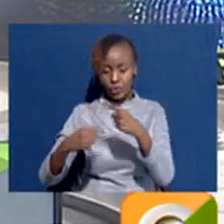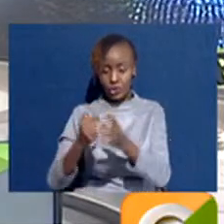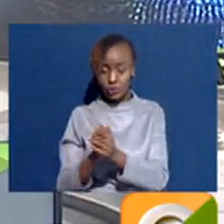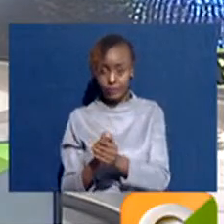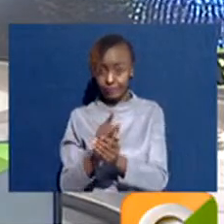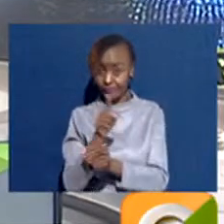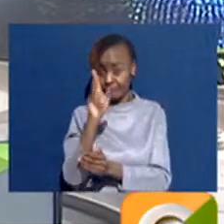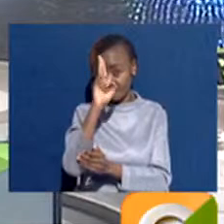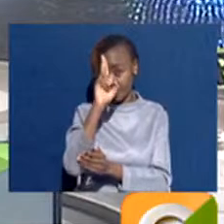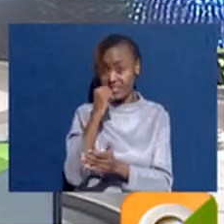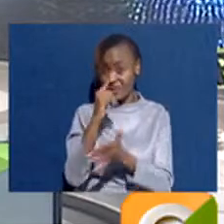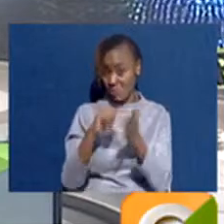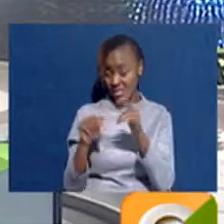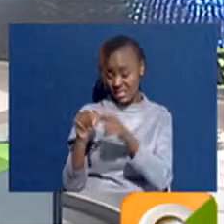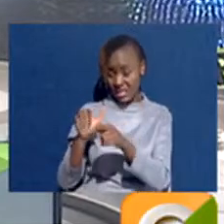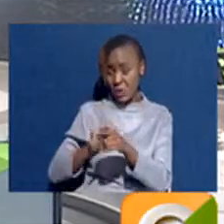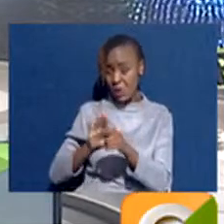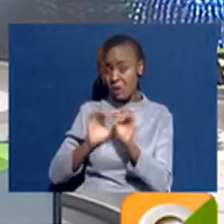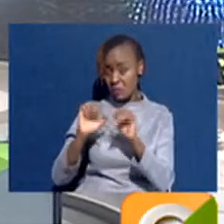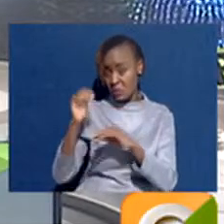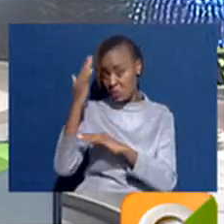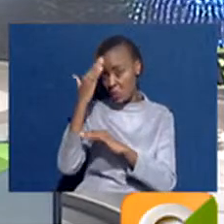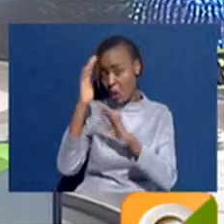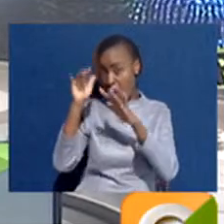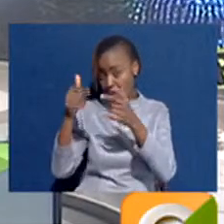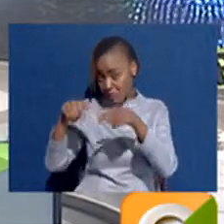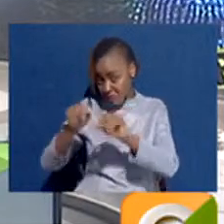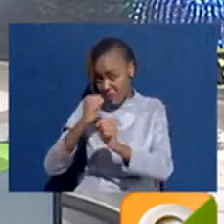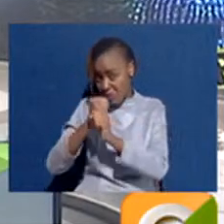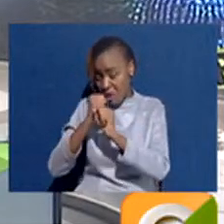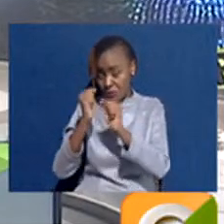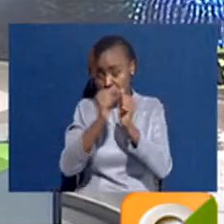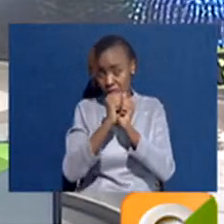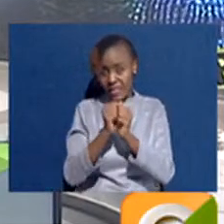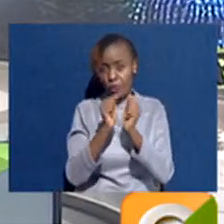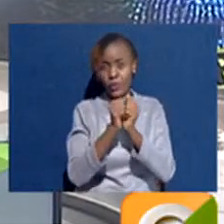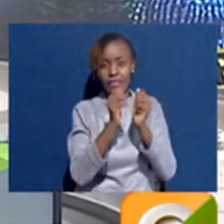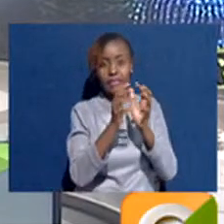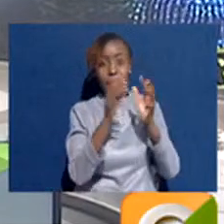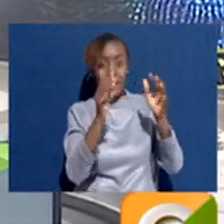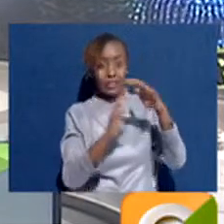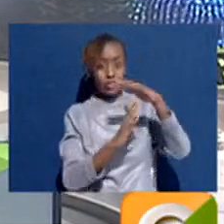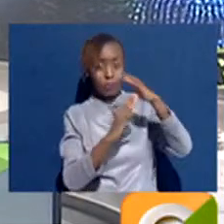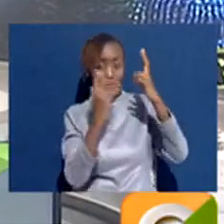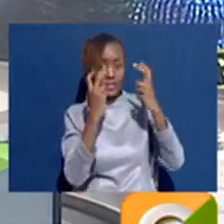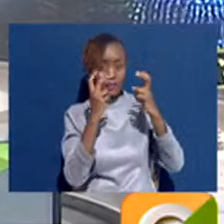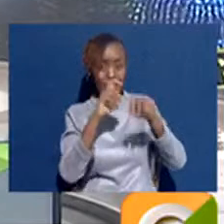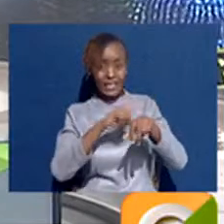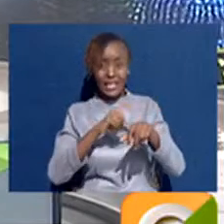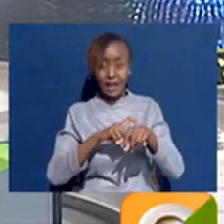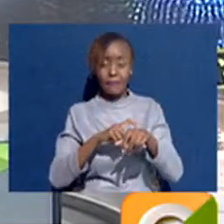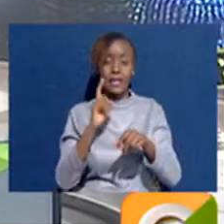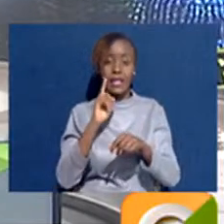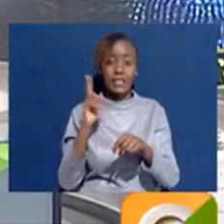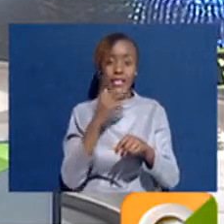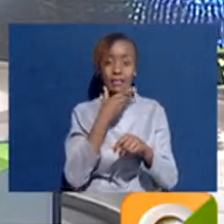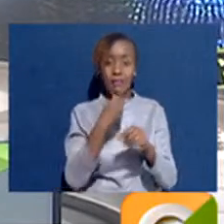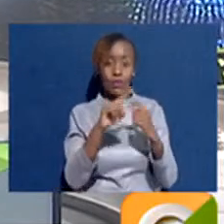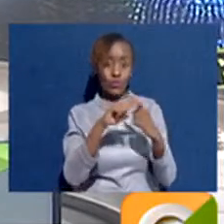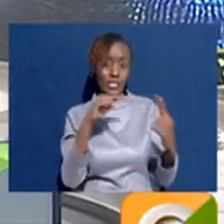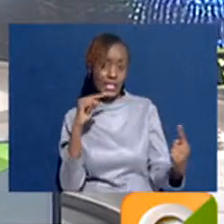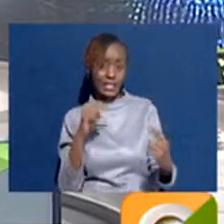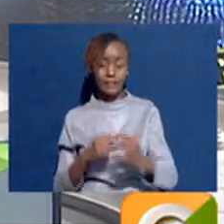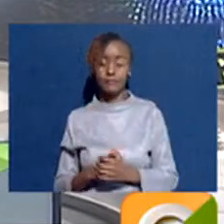believe she might have knowledge or have worked with the main suspect, as they were together on the night Maigo was murdered. And as Hassan Mugambi